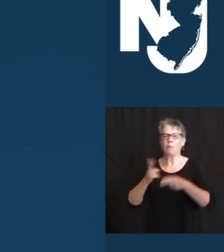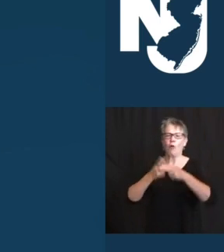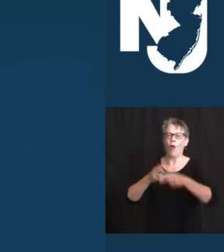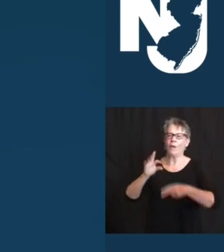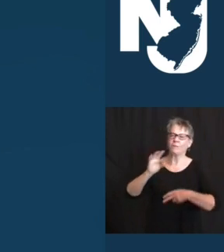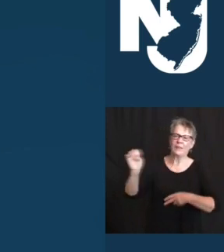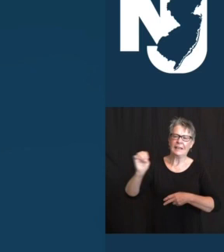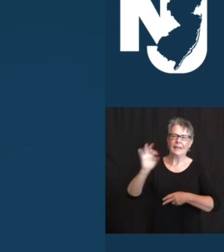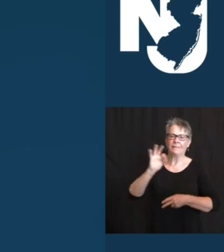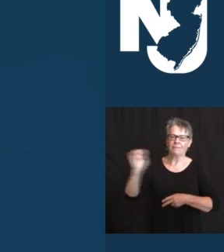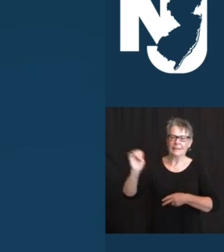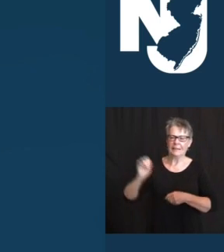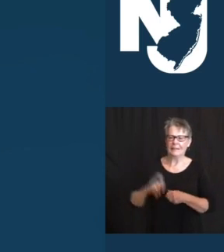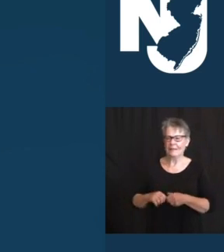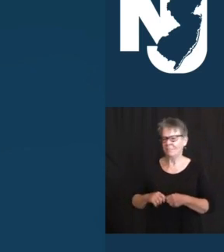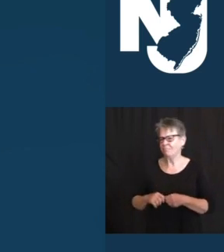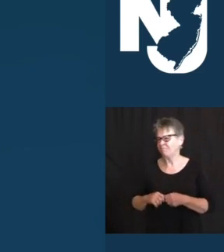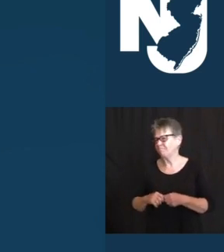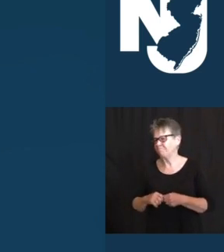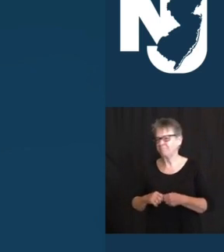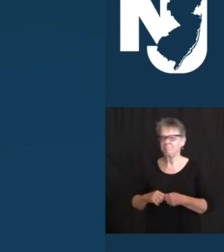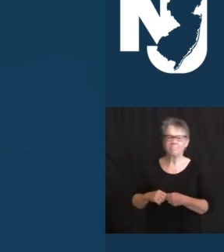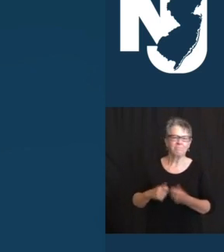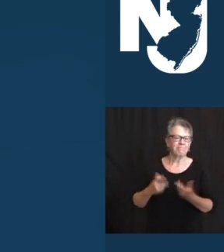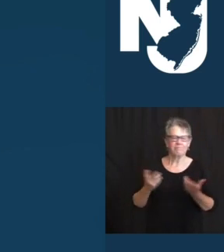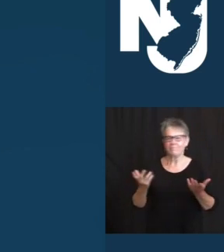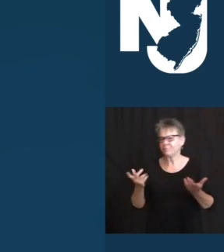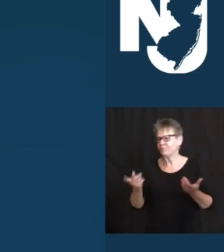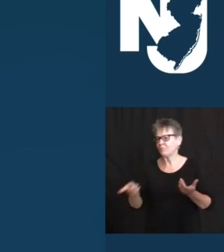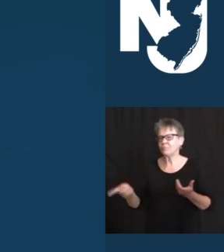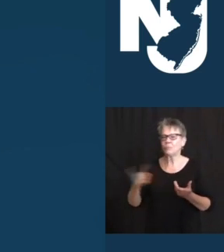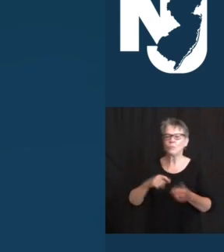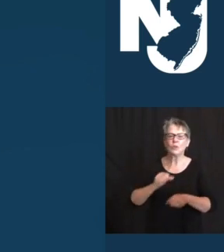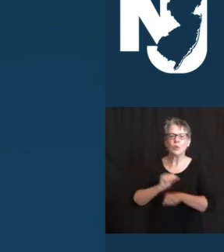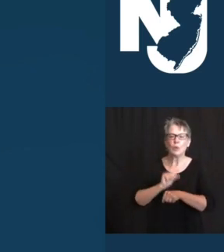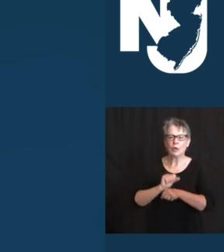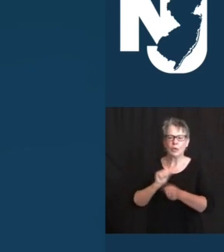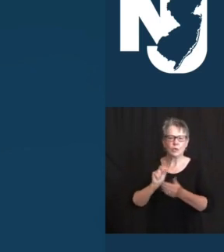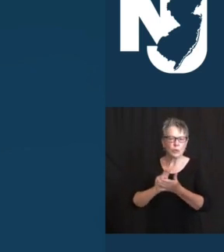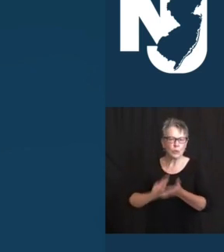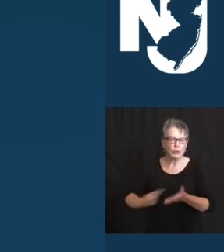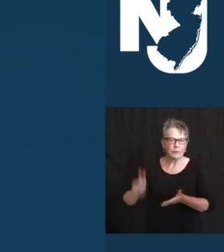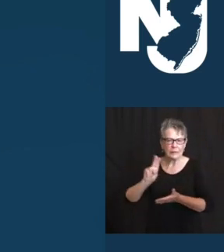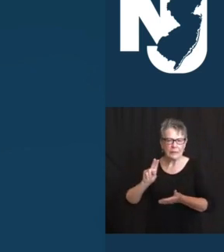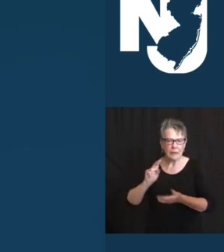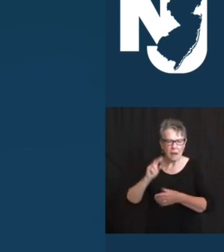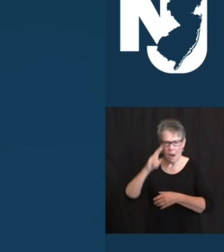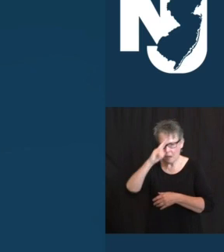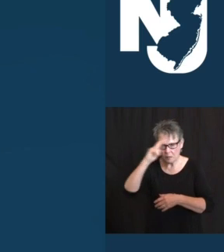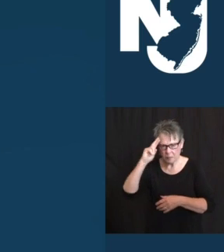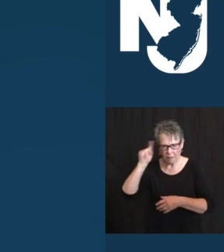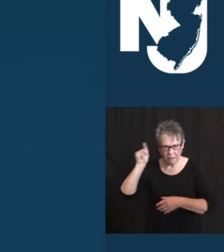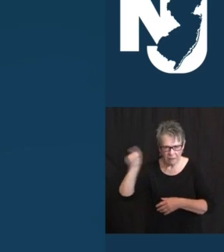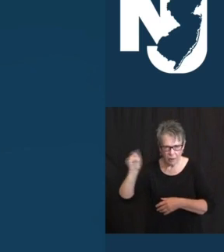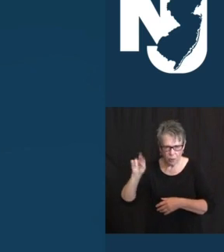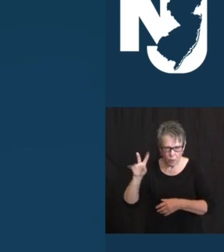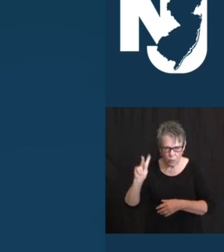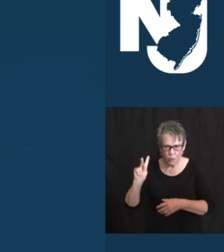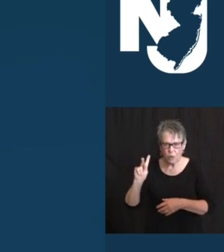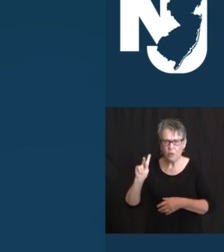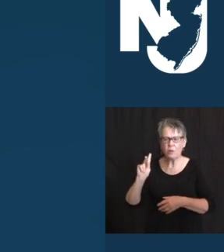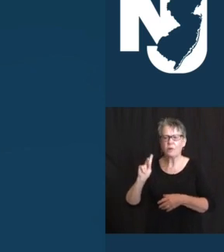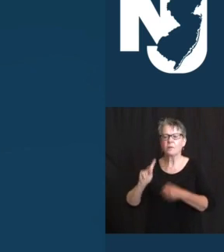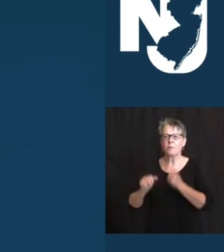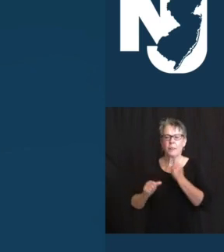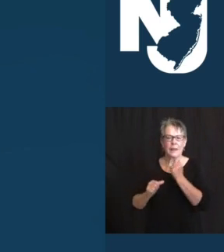years, Fee was a cherished member of the family at University Hospital in Newark, where she worked most recently as assistant